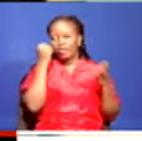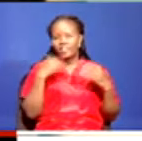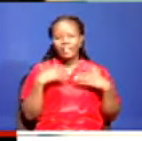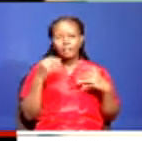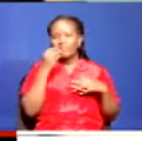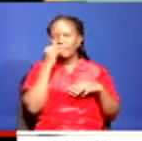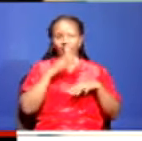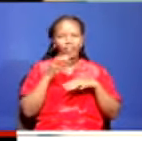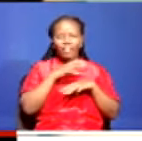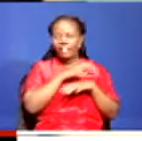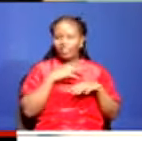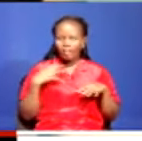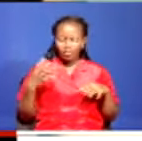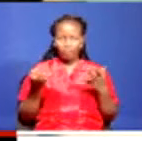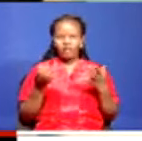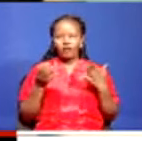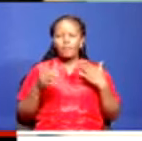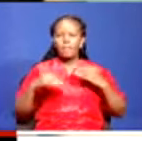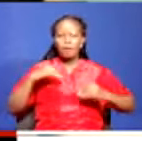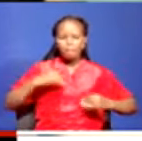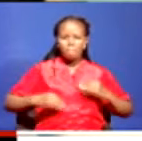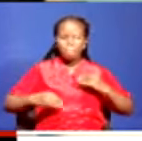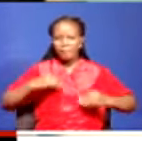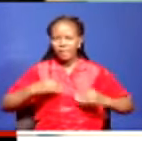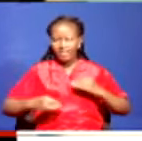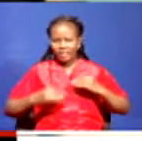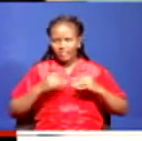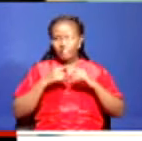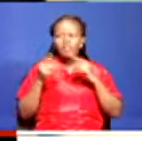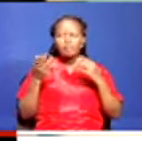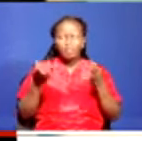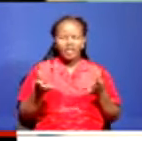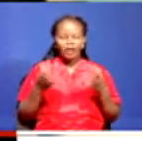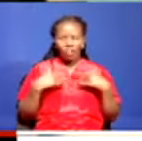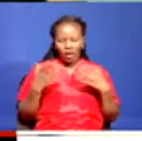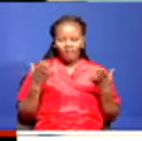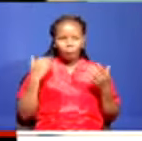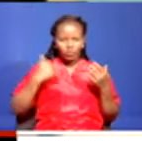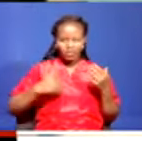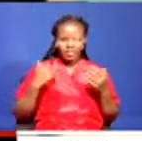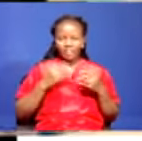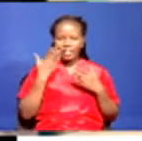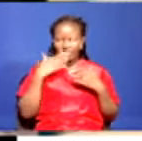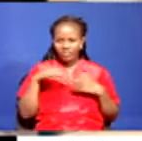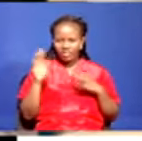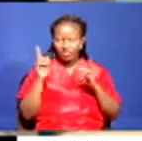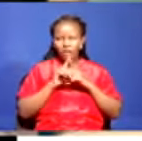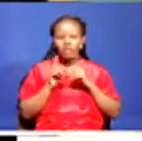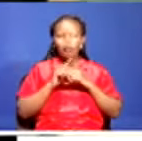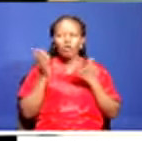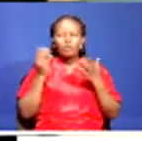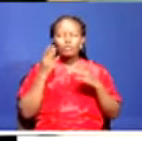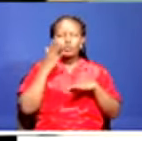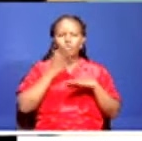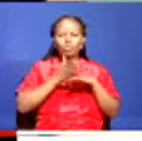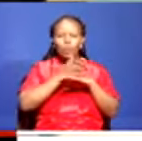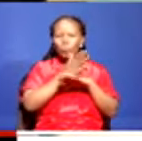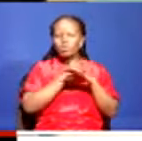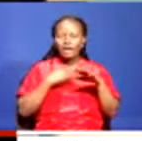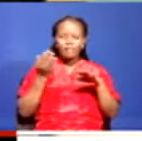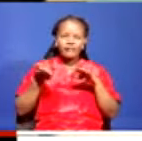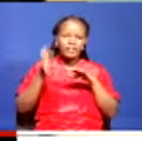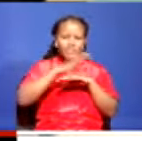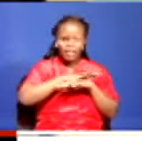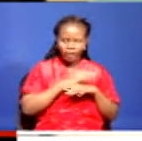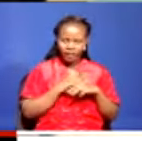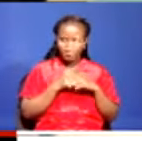Open wounds. And she has at least undergone surgery and the wounds have been covered. And right